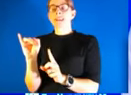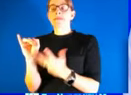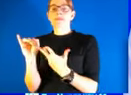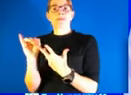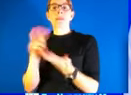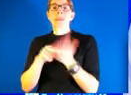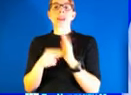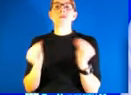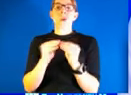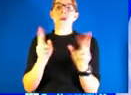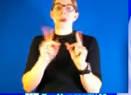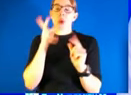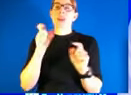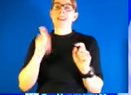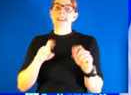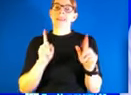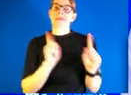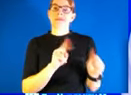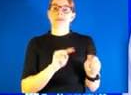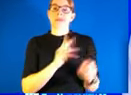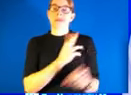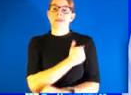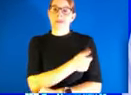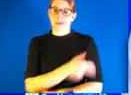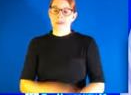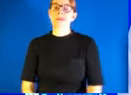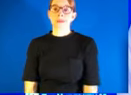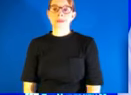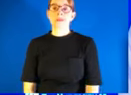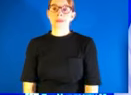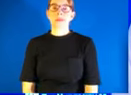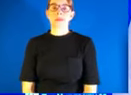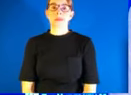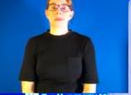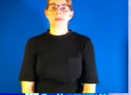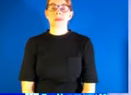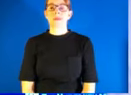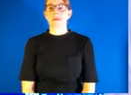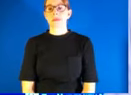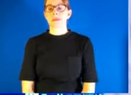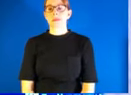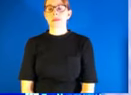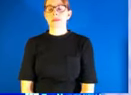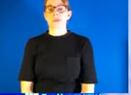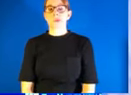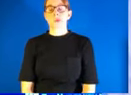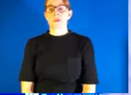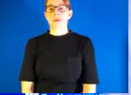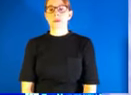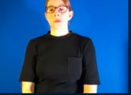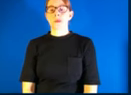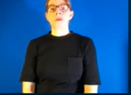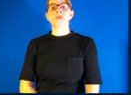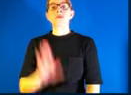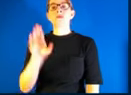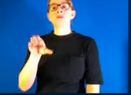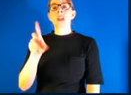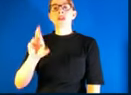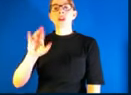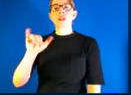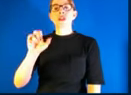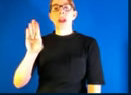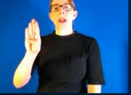of 15 to 20% who need to seek medical care, that is going to be a high overall number. So Dr. Jacobson, Gail, weigh